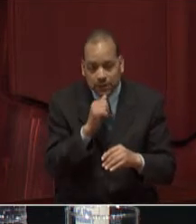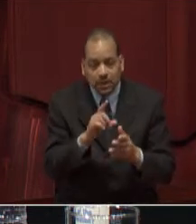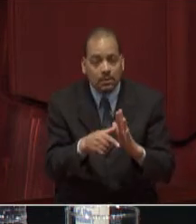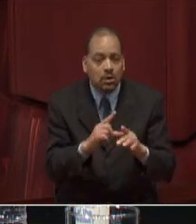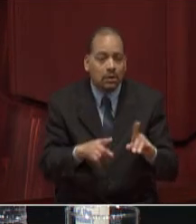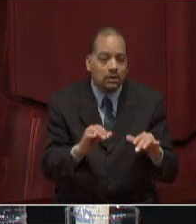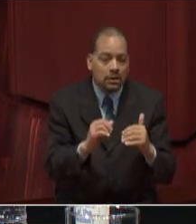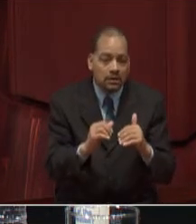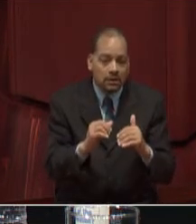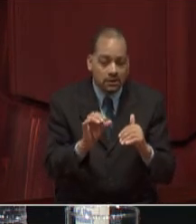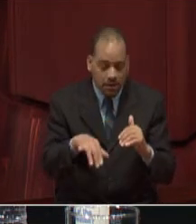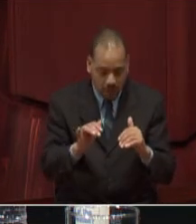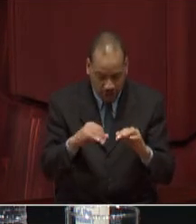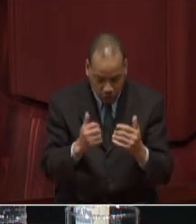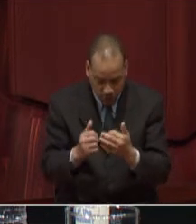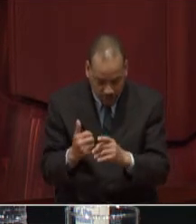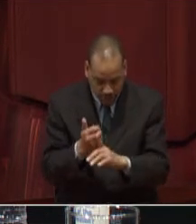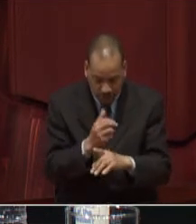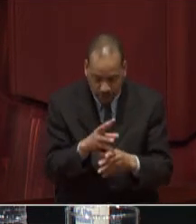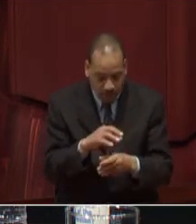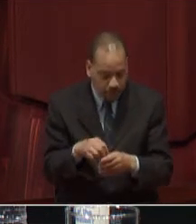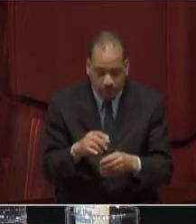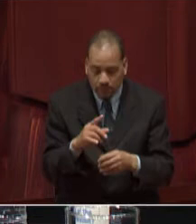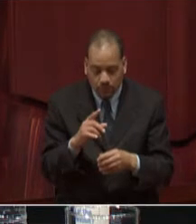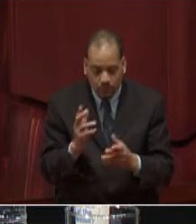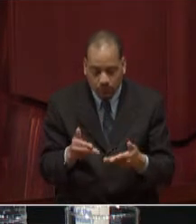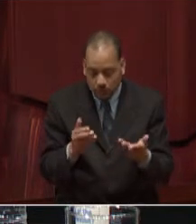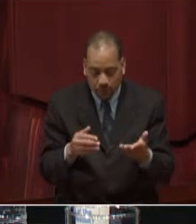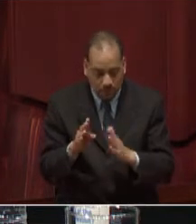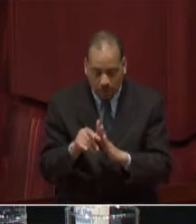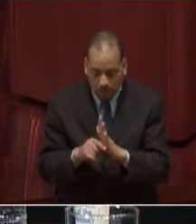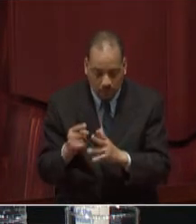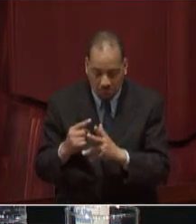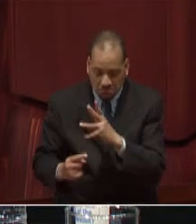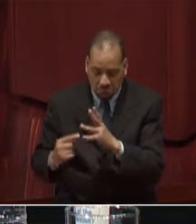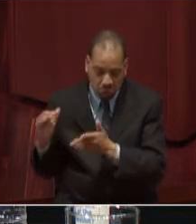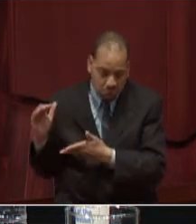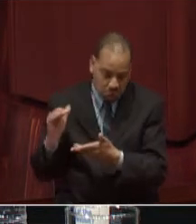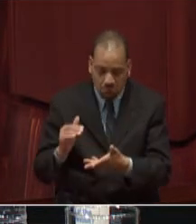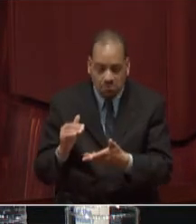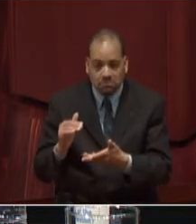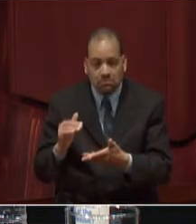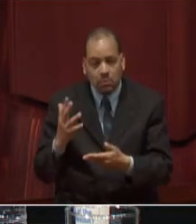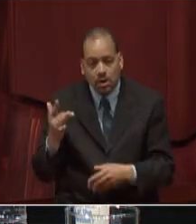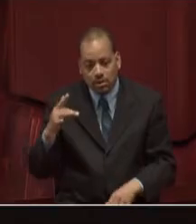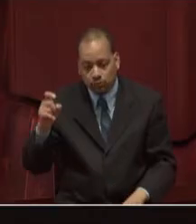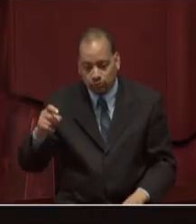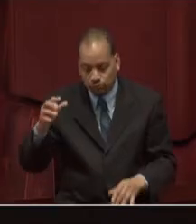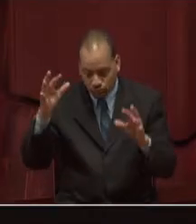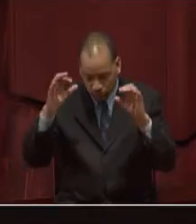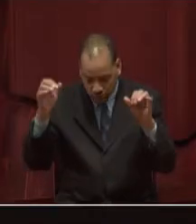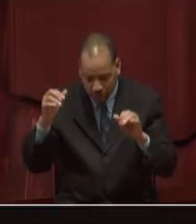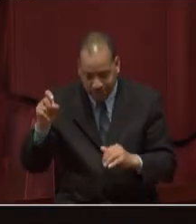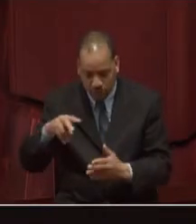agency still continued to play a crucial role, including providing the kind of background information that was needed by the president. There is